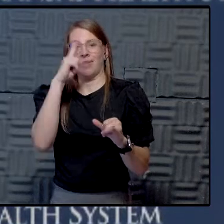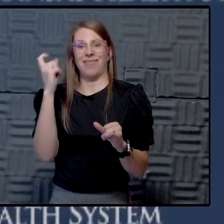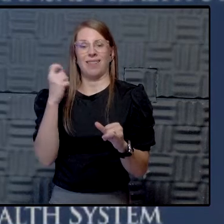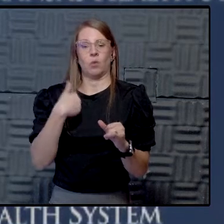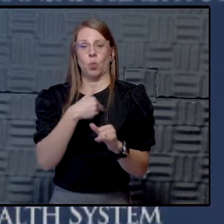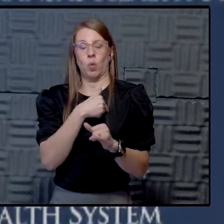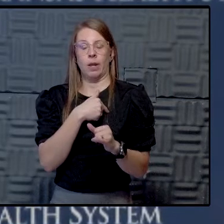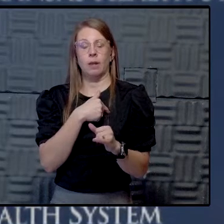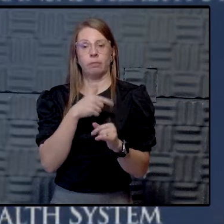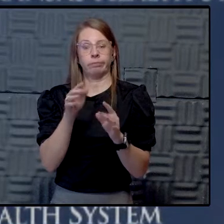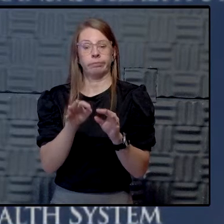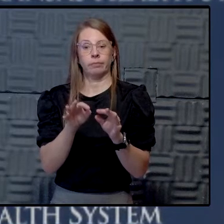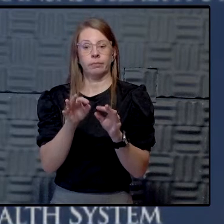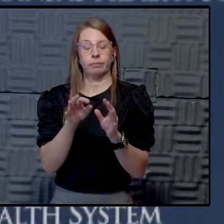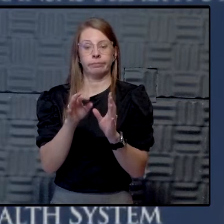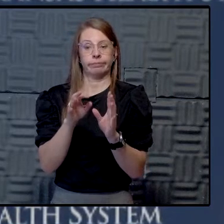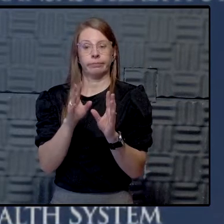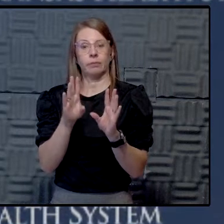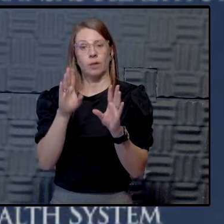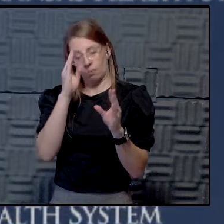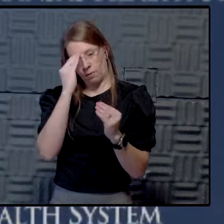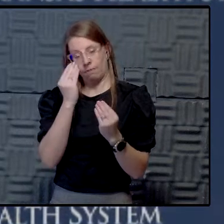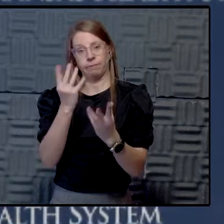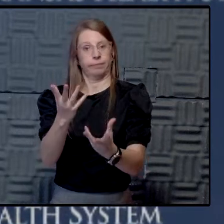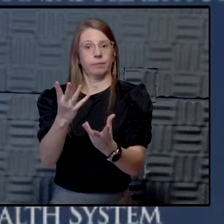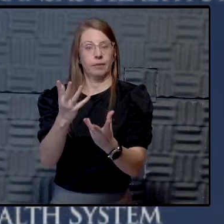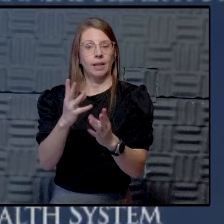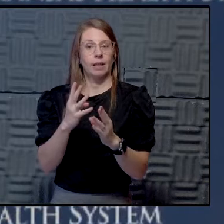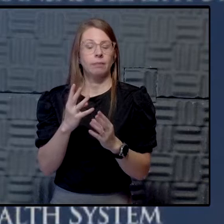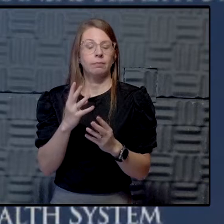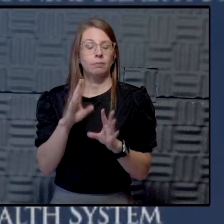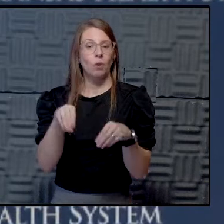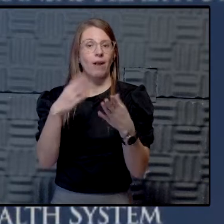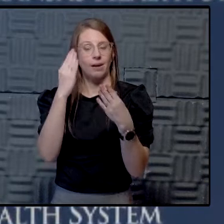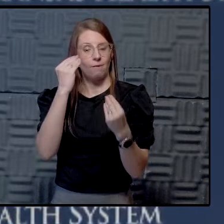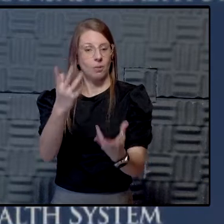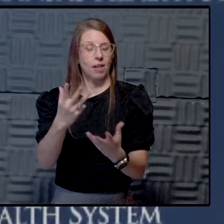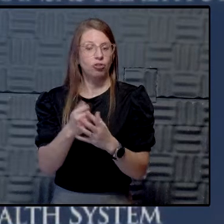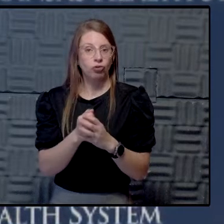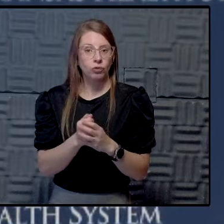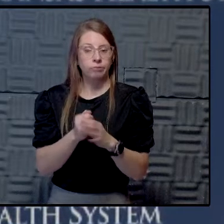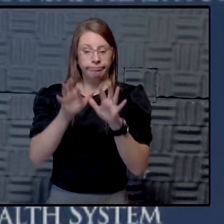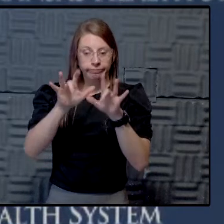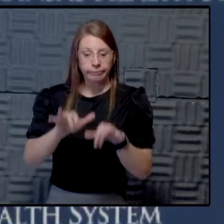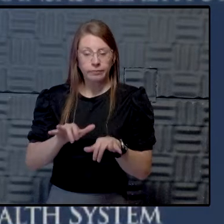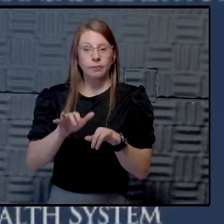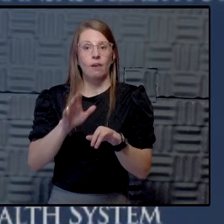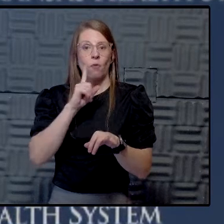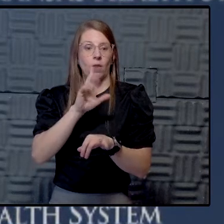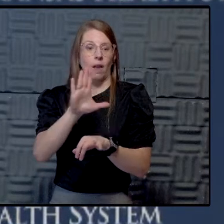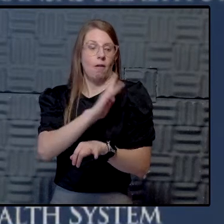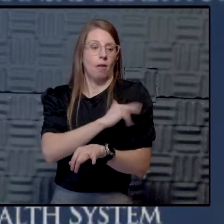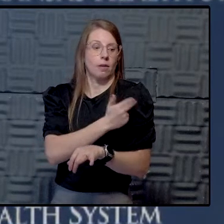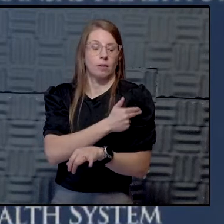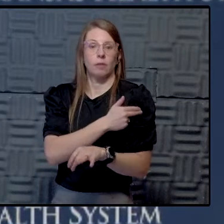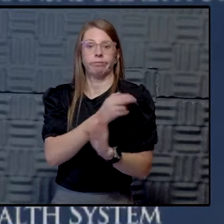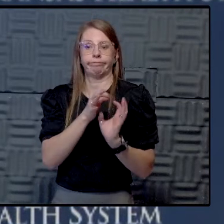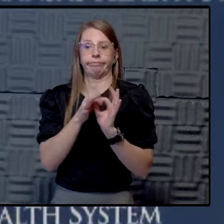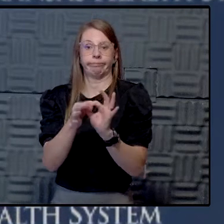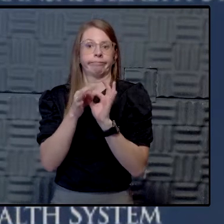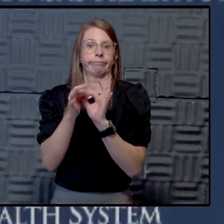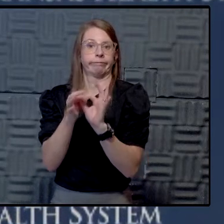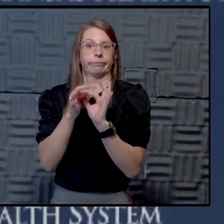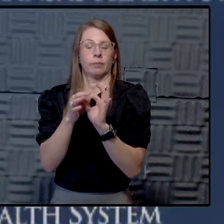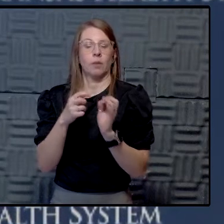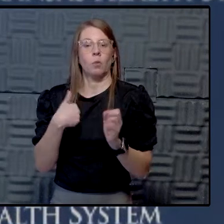big source of their patients to the emergency department, inputting them into their hospitals. And so we have to have that close collaborative relationship. So we